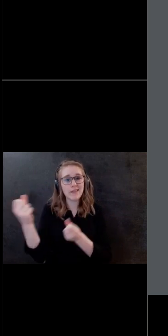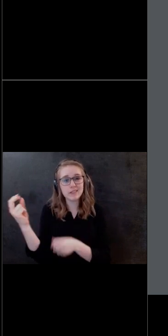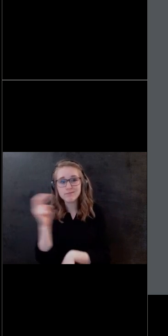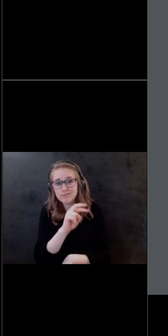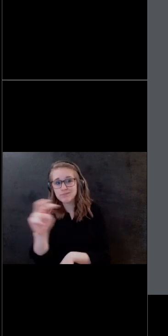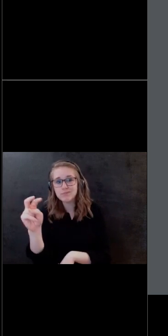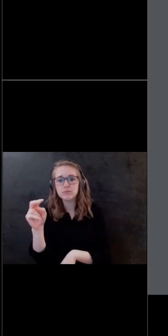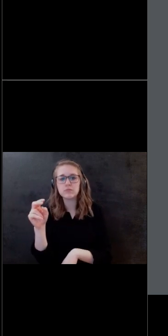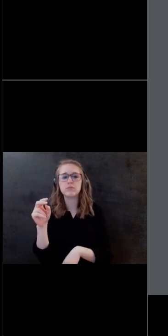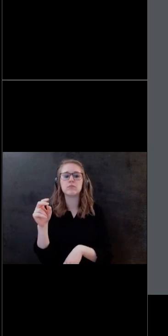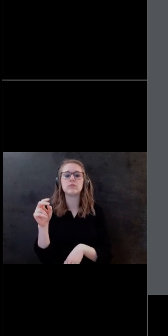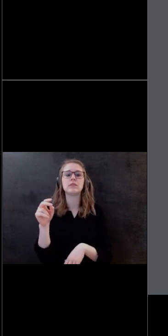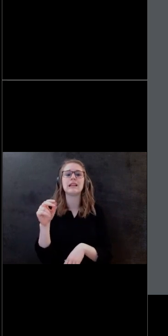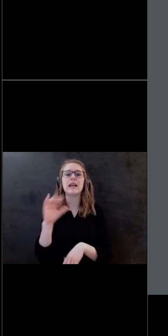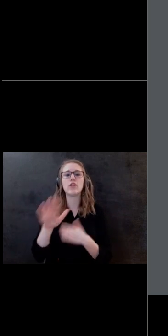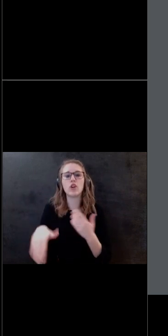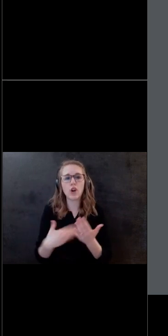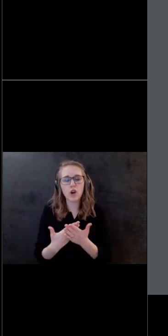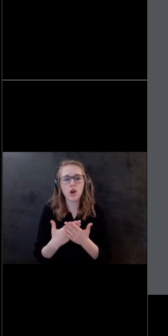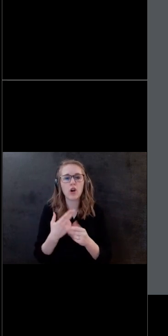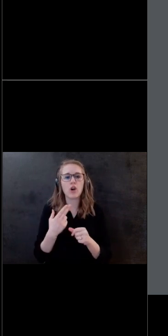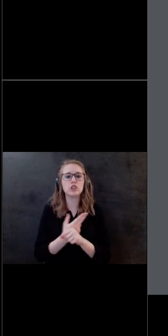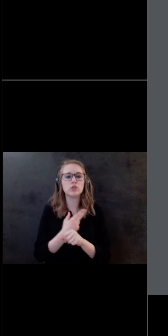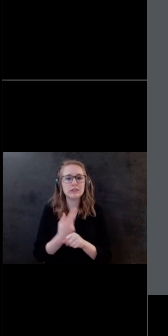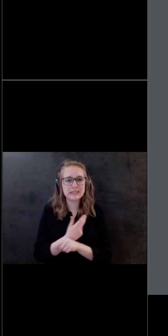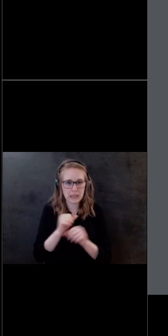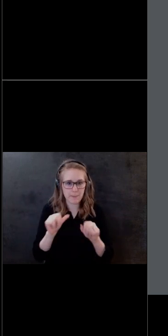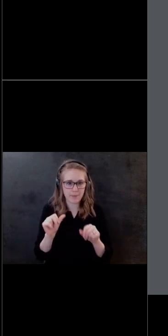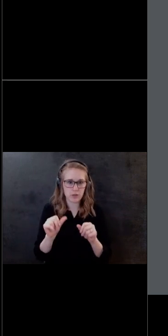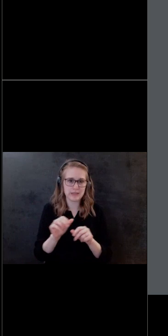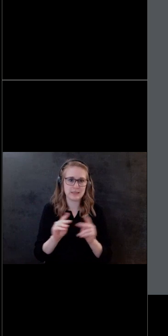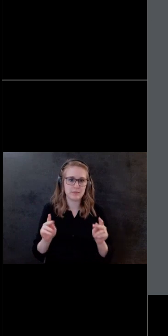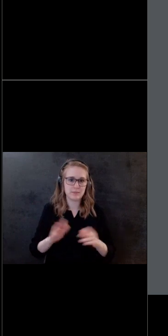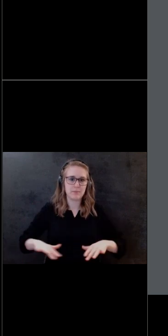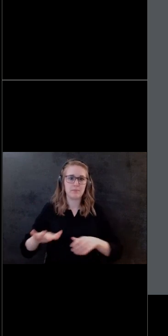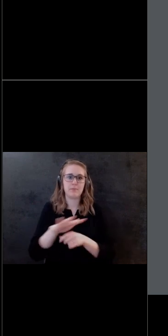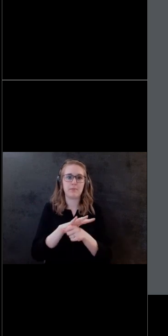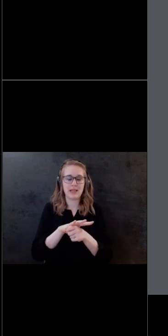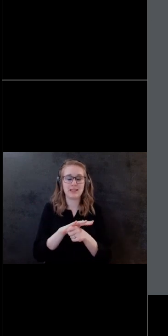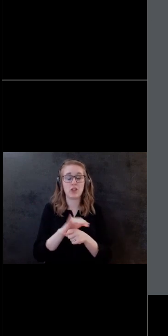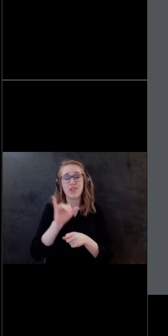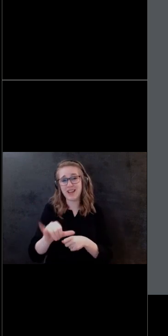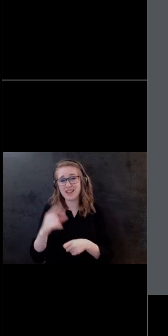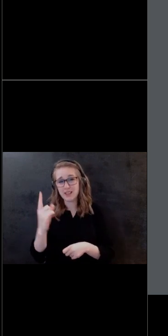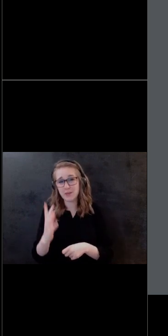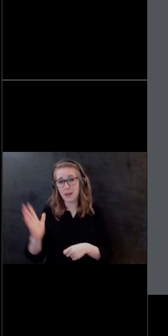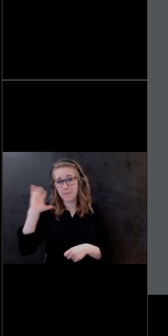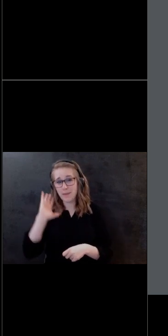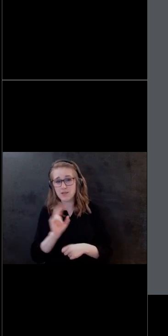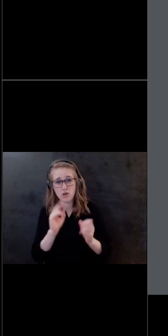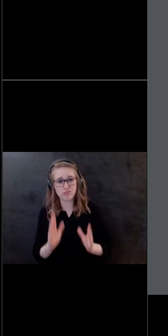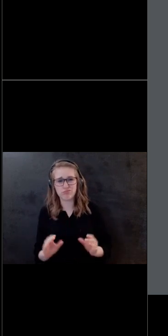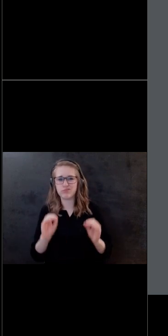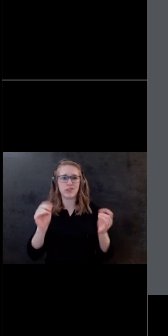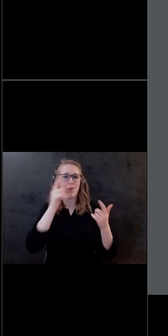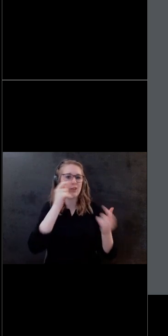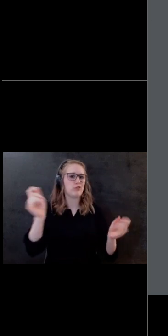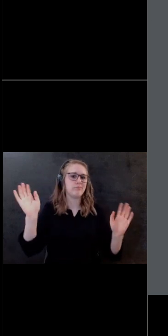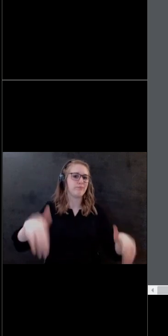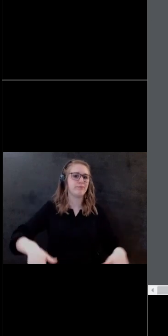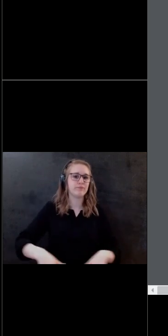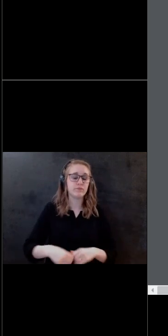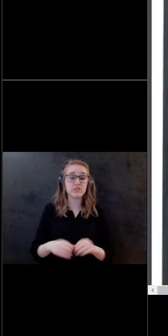talking about. And they're all usable spaces. So that's something that the former owner had no interest in doing and